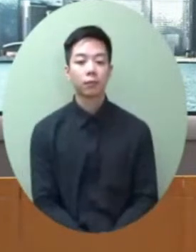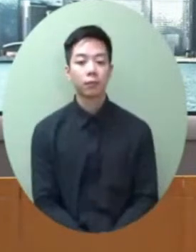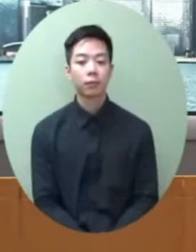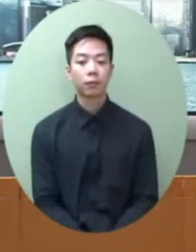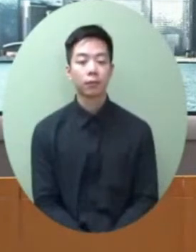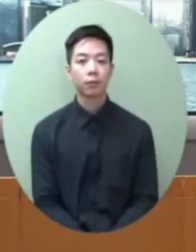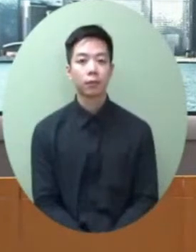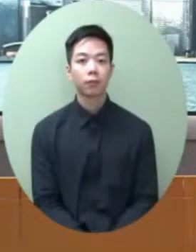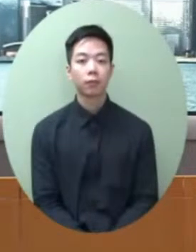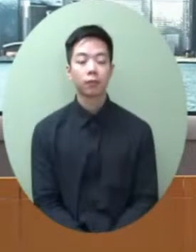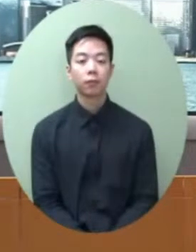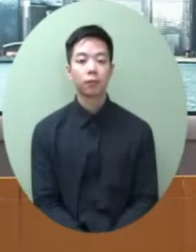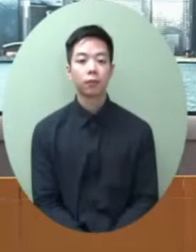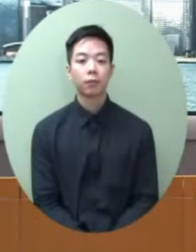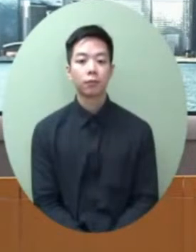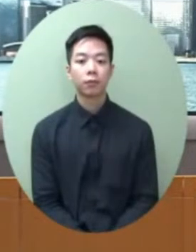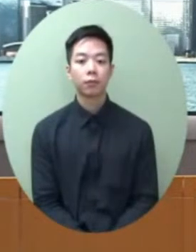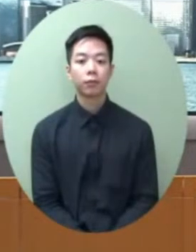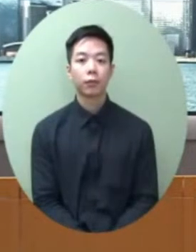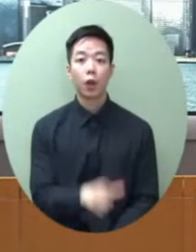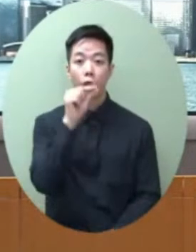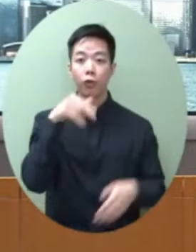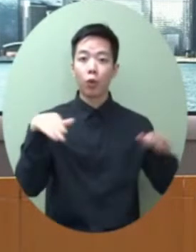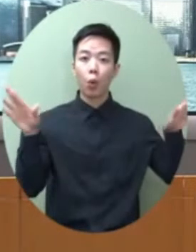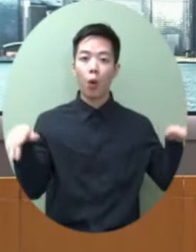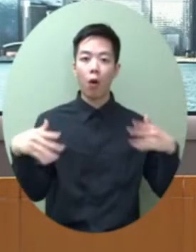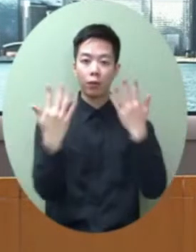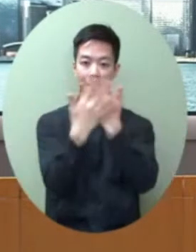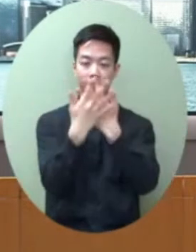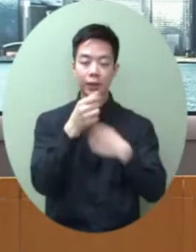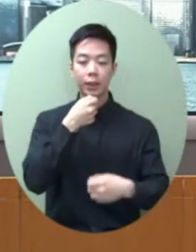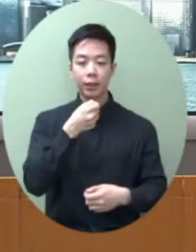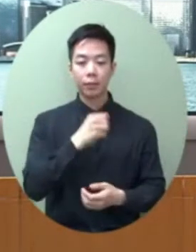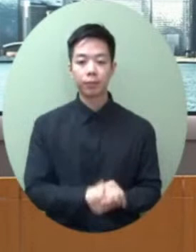The lady closer to the middle row. Phoenix TV News.